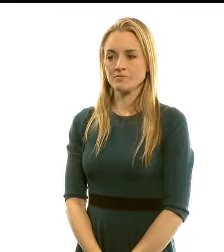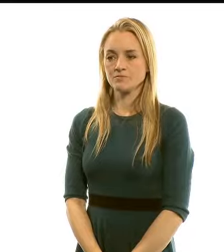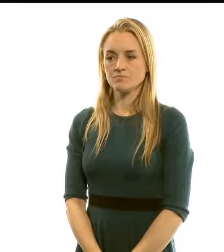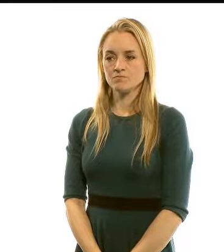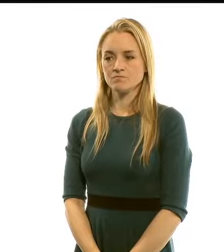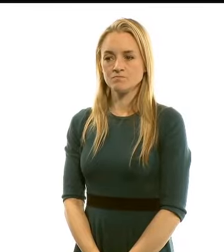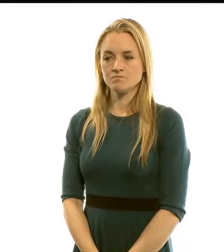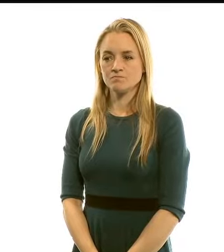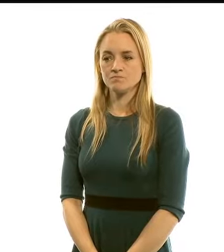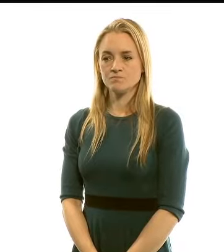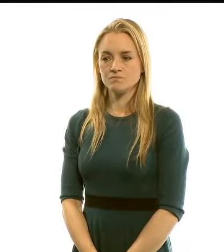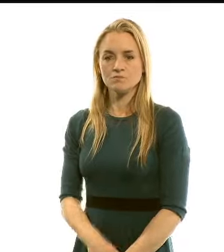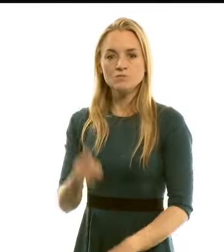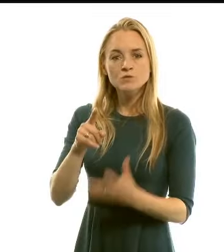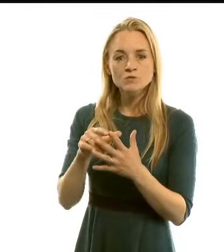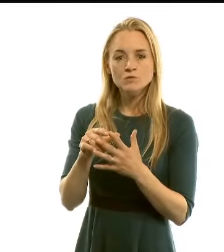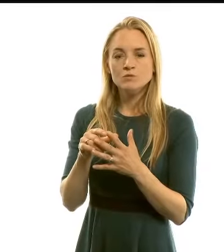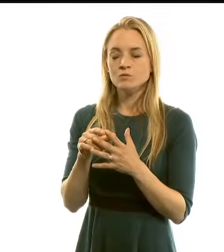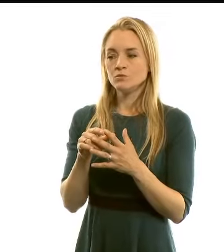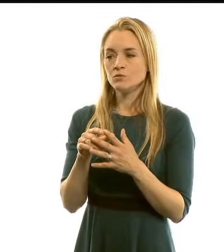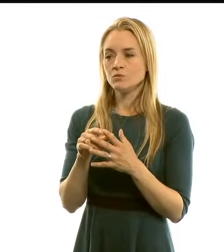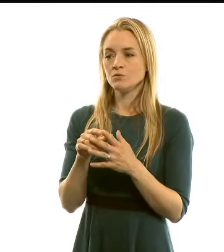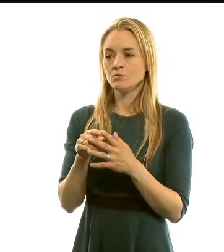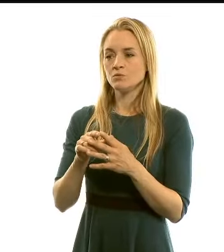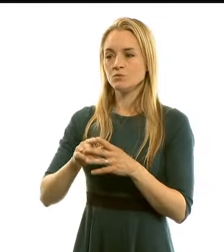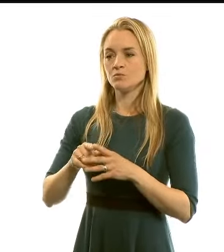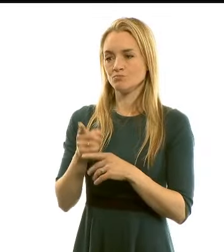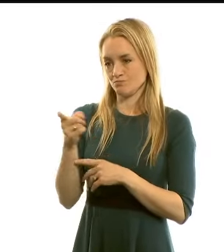Destruction comes from the eternal struggle